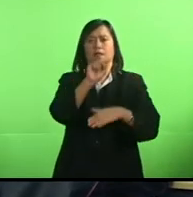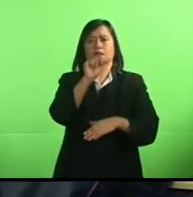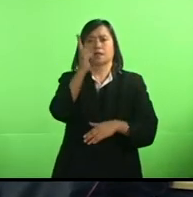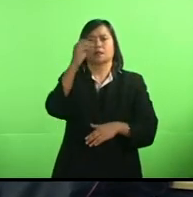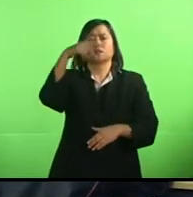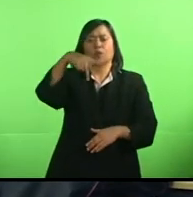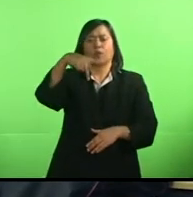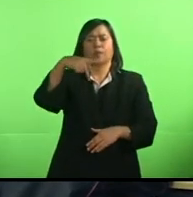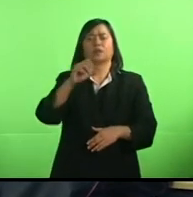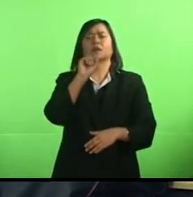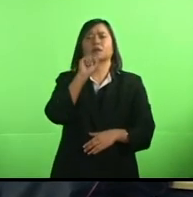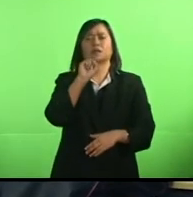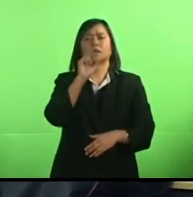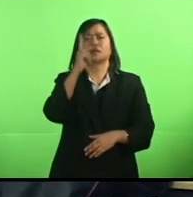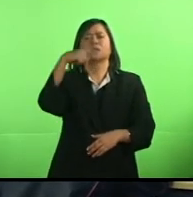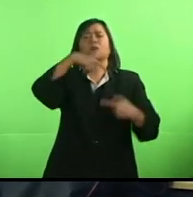Scope tu mengenai apa?